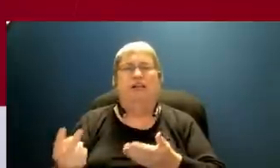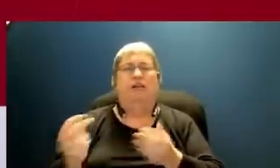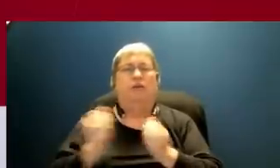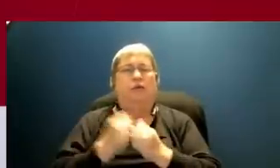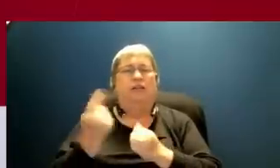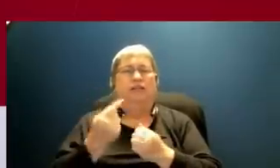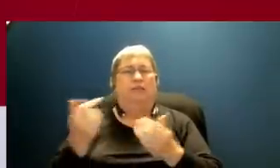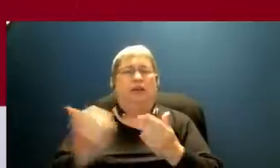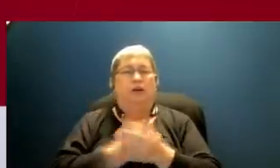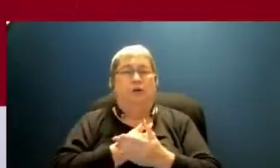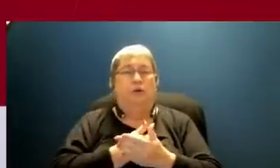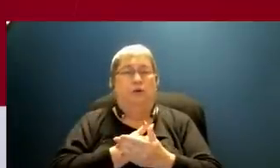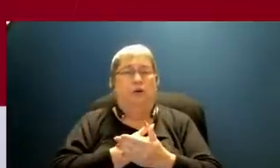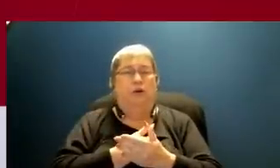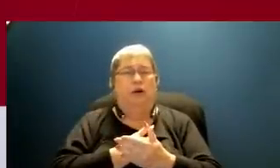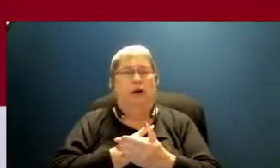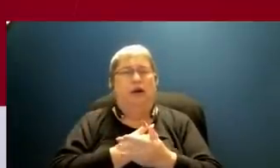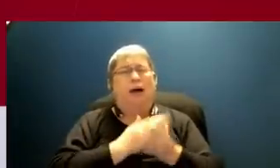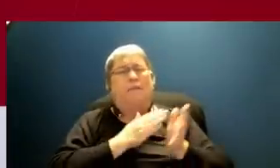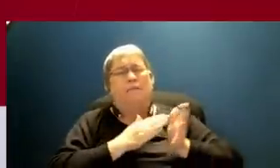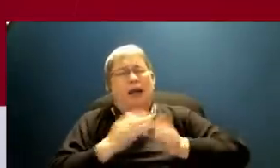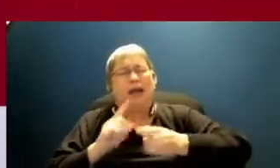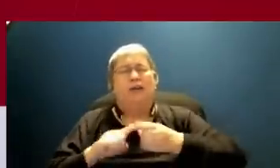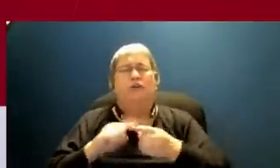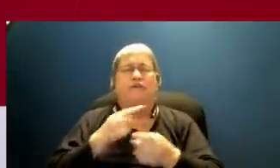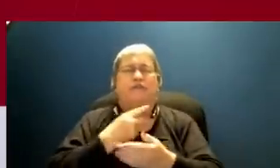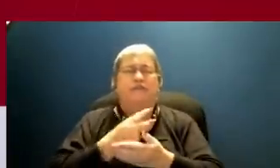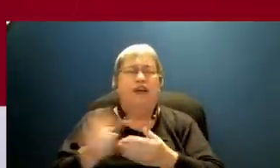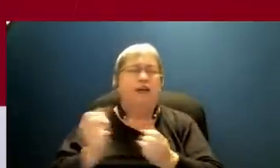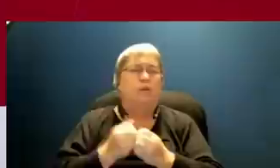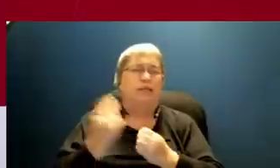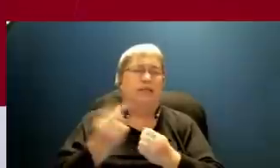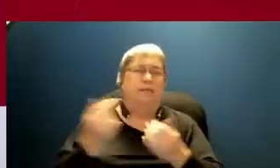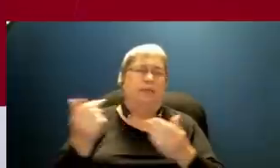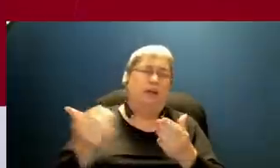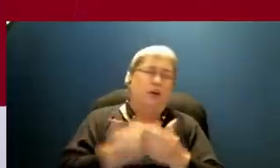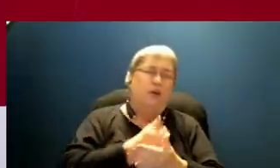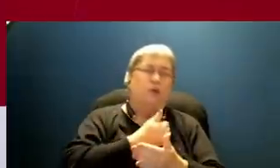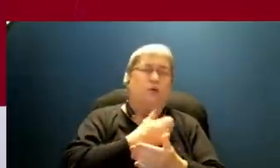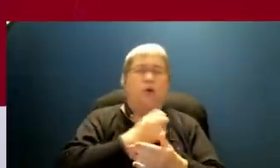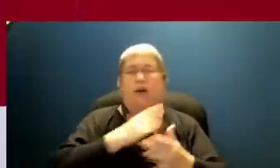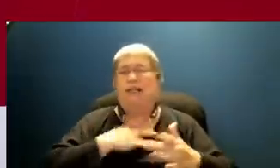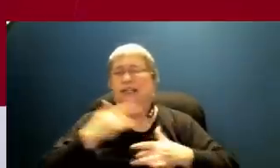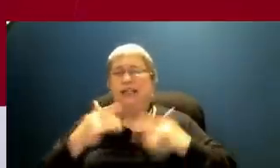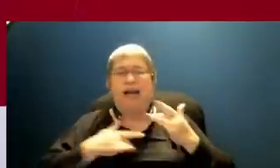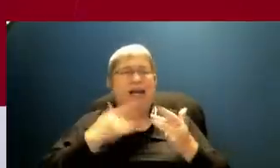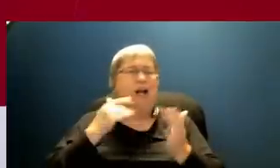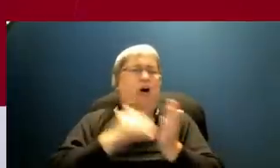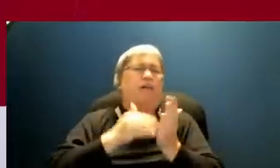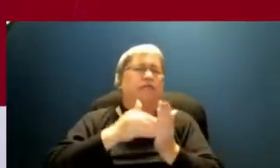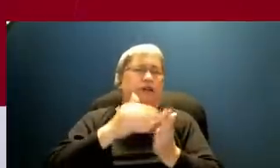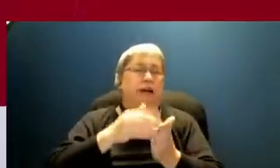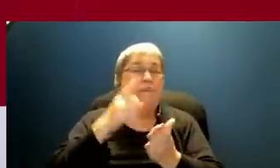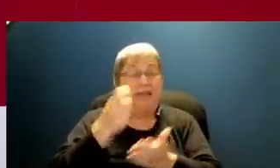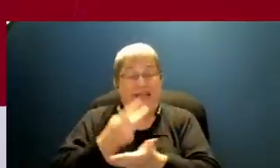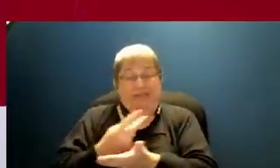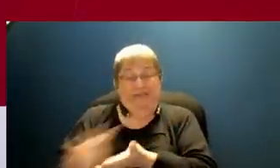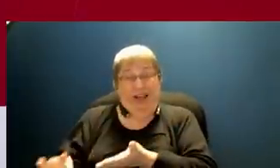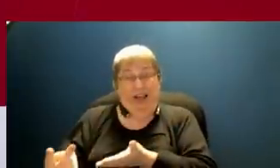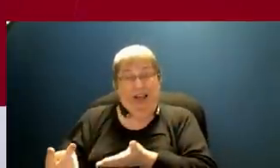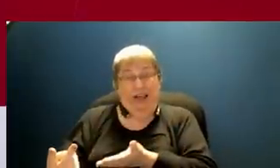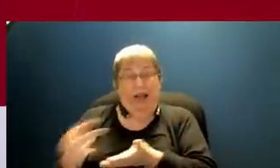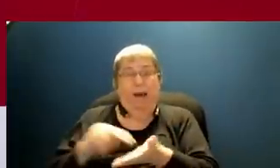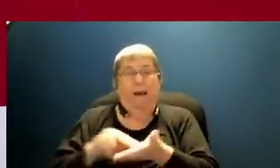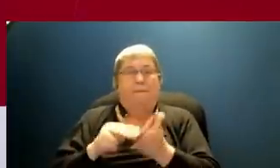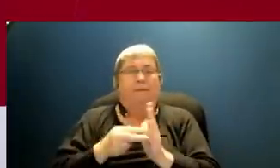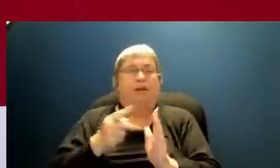Plan to fail at something new or exciting as often as possible, because failing at something means that you are willing to